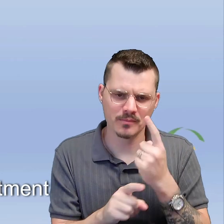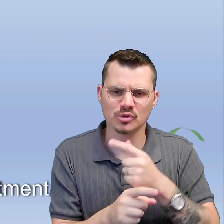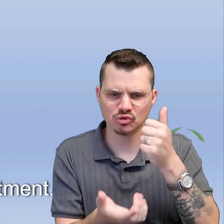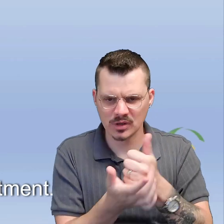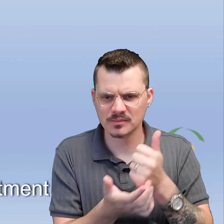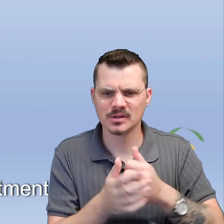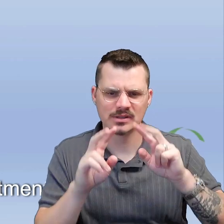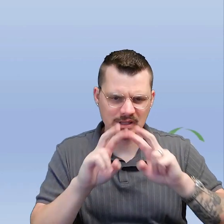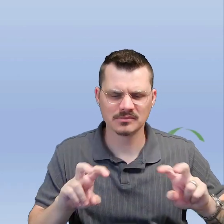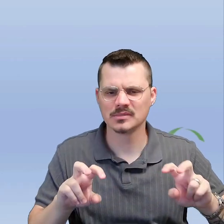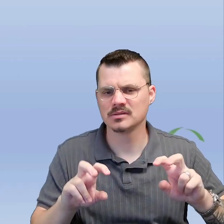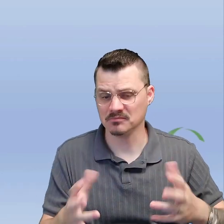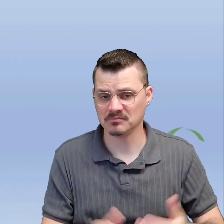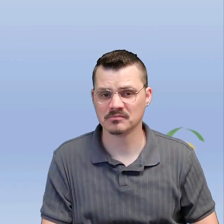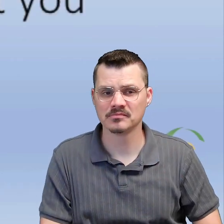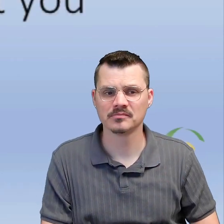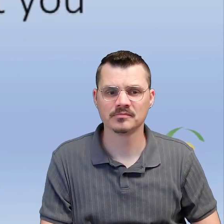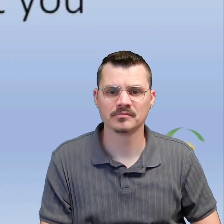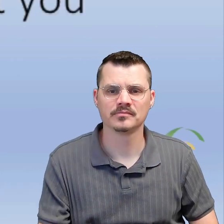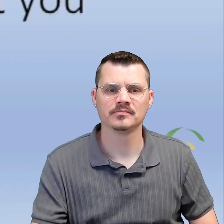treatment, assessment and treatment.